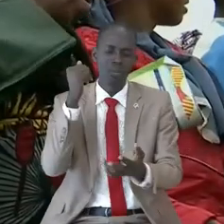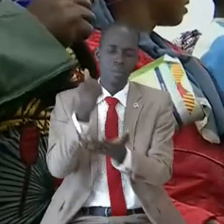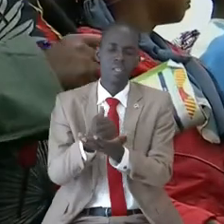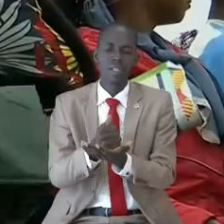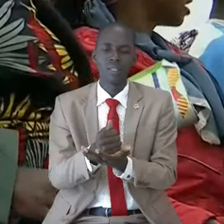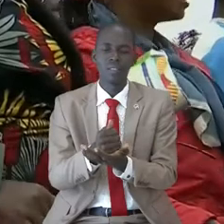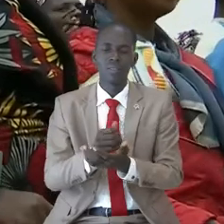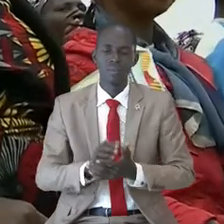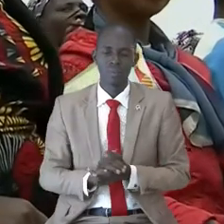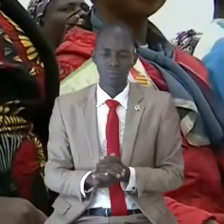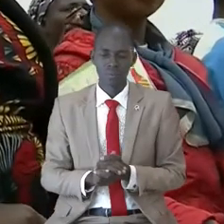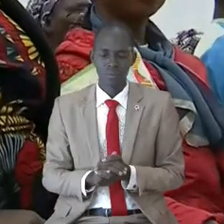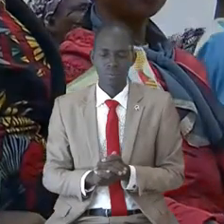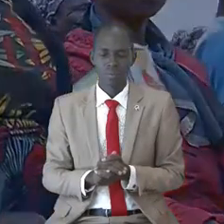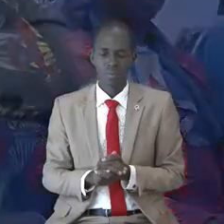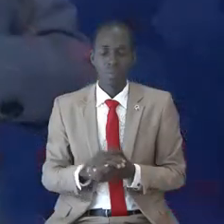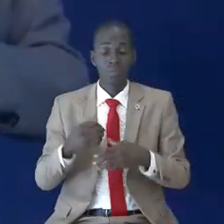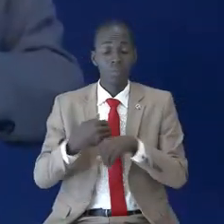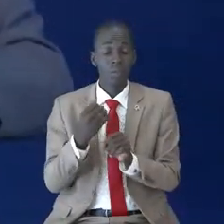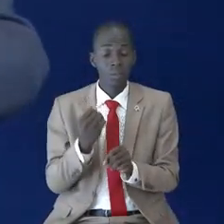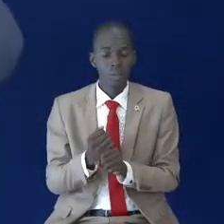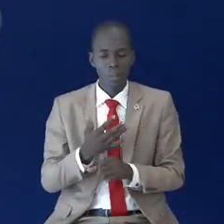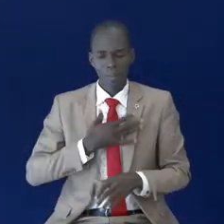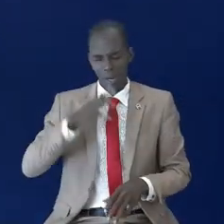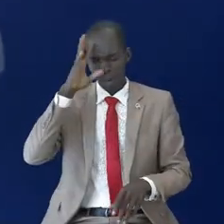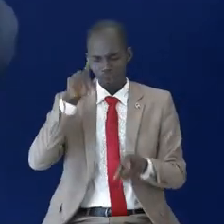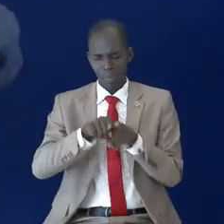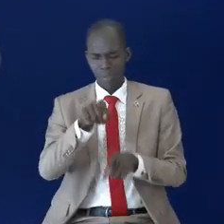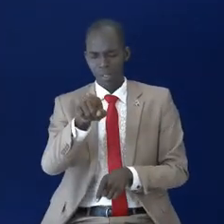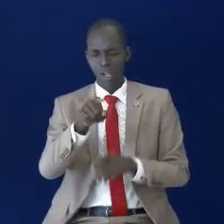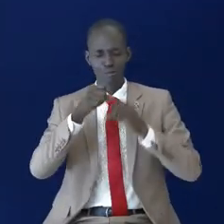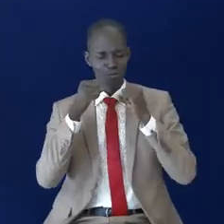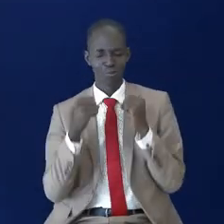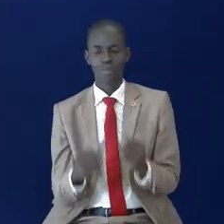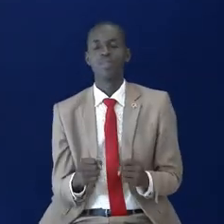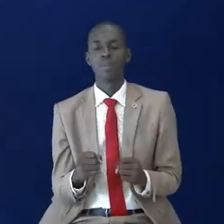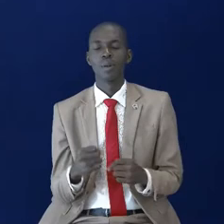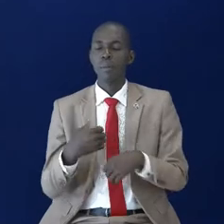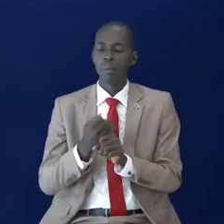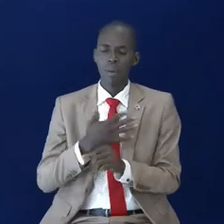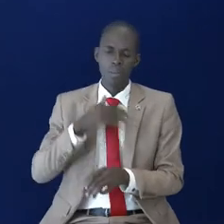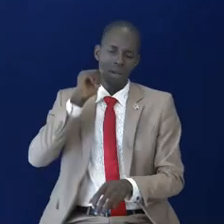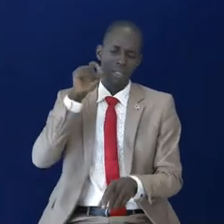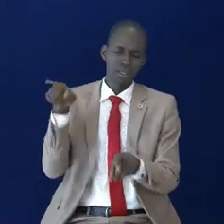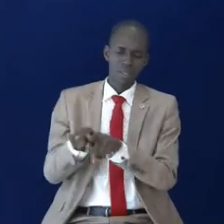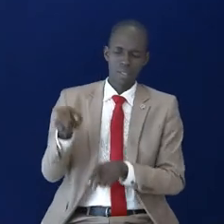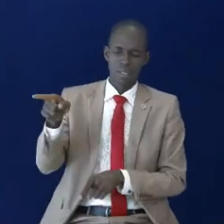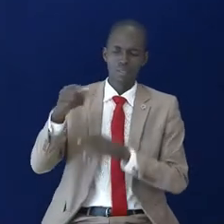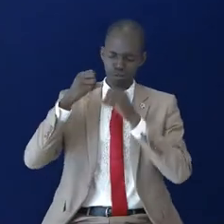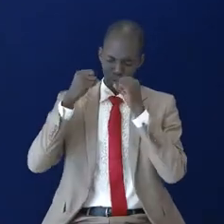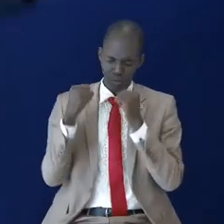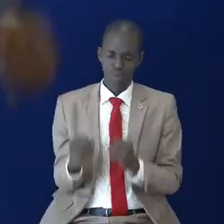name. Make my brother there strong. Make my sister